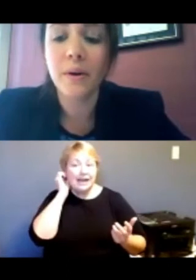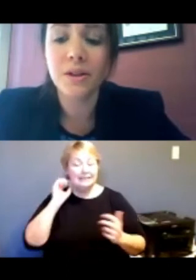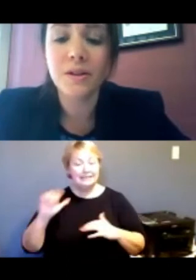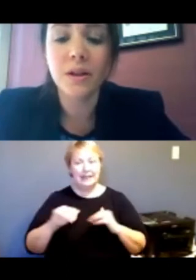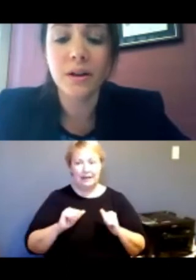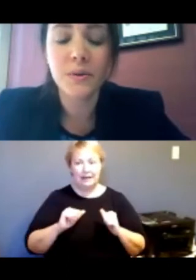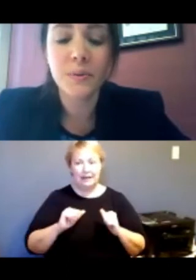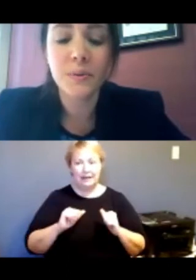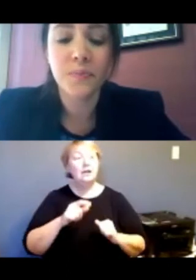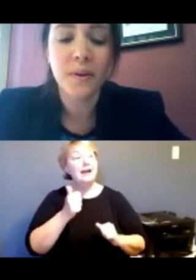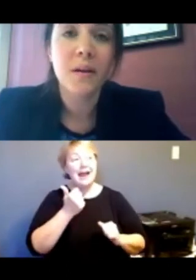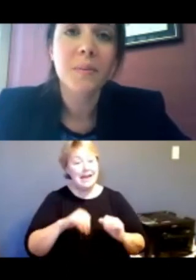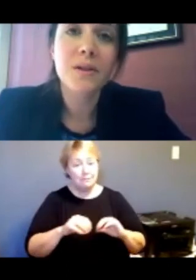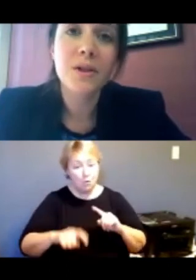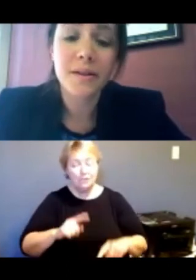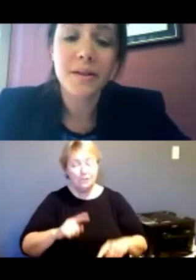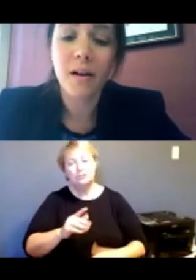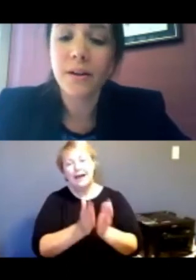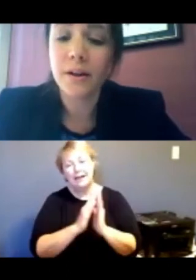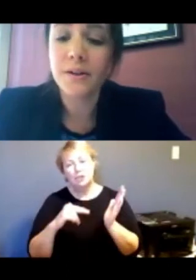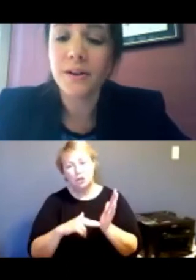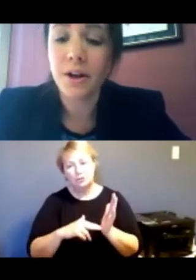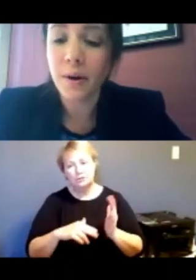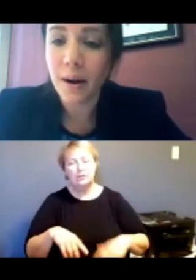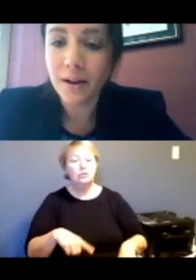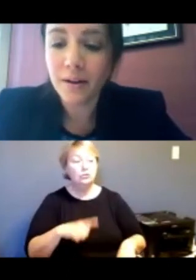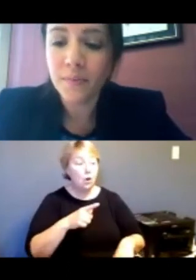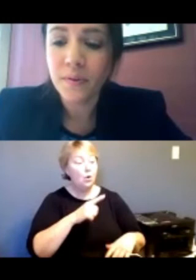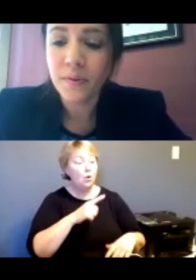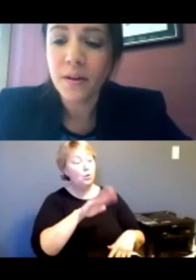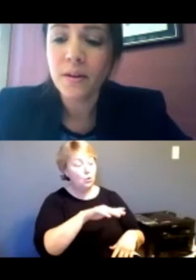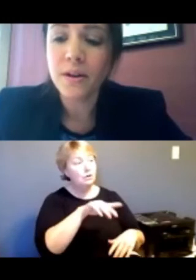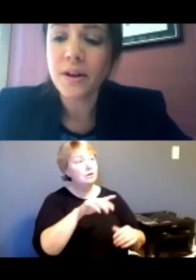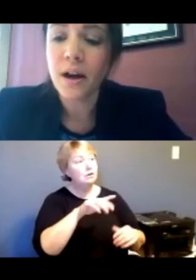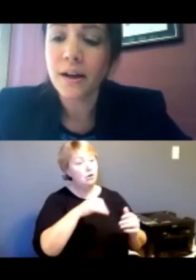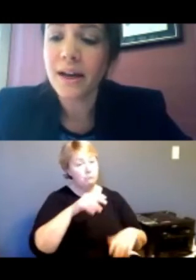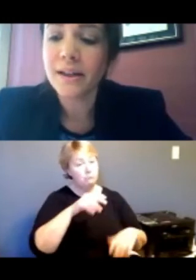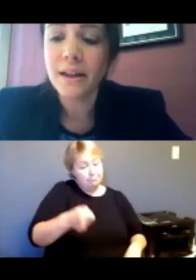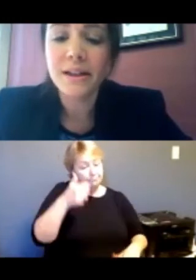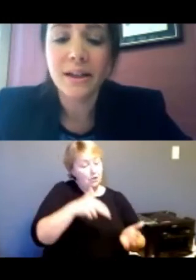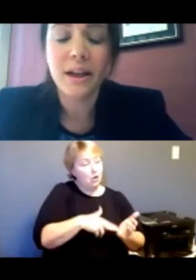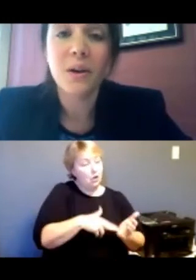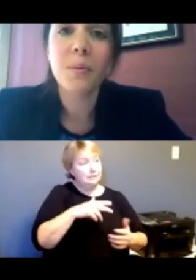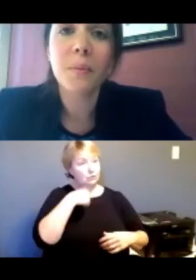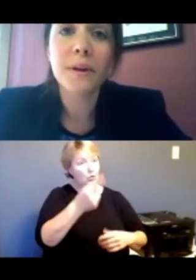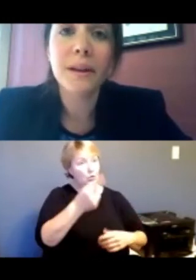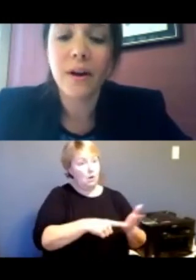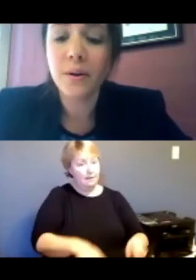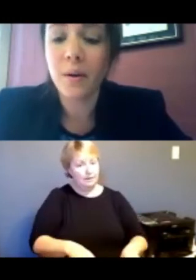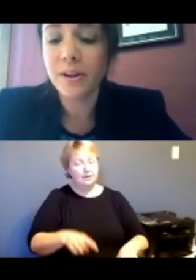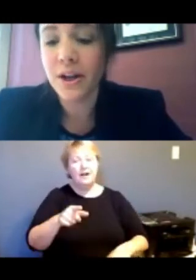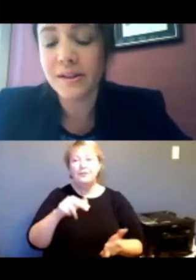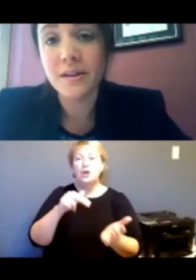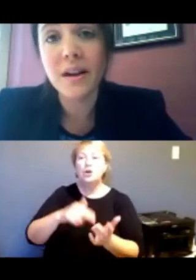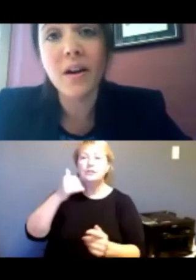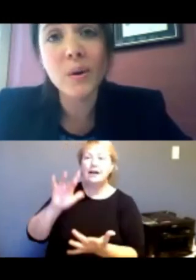remaining questions to the nurse. Mrs. Jackson called the nurse and shared what happened. The nurse contacted the attending, who appropriately followed up